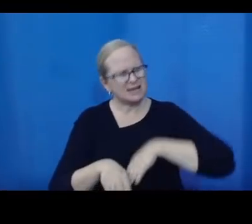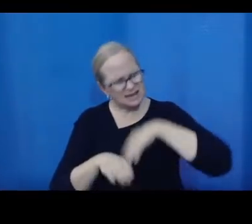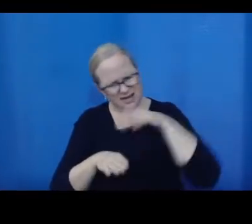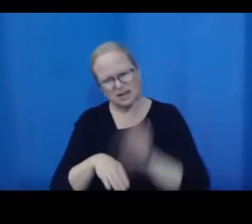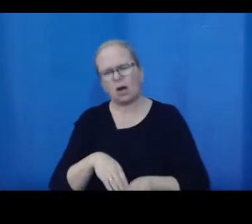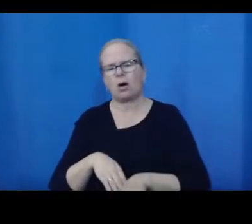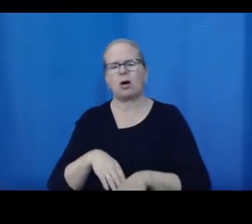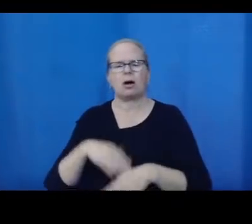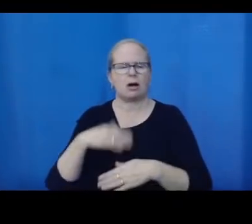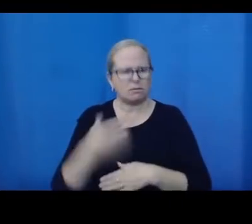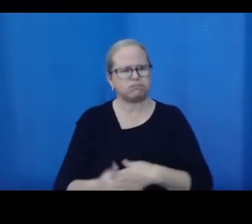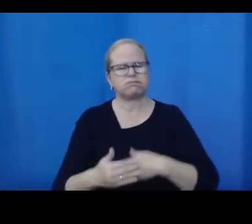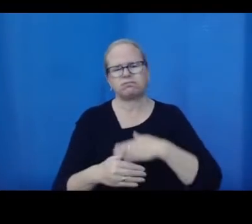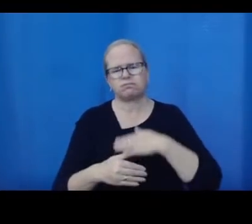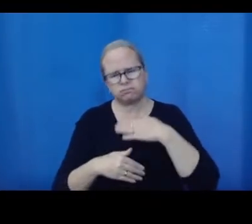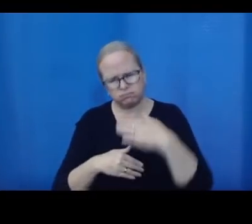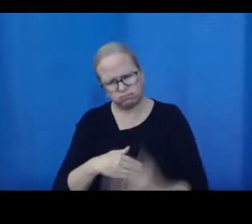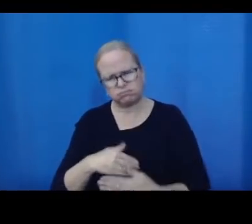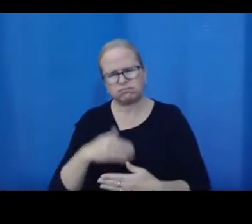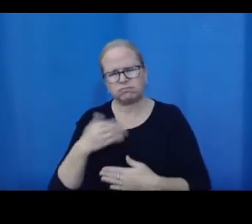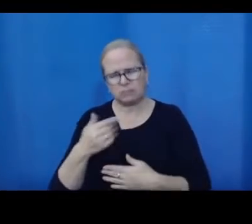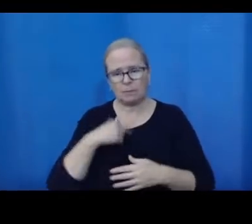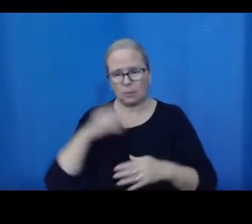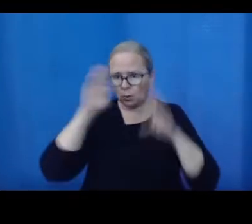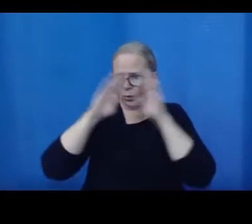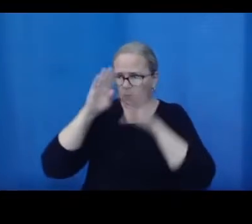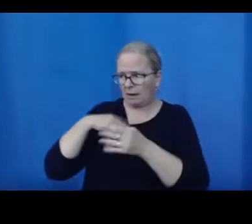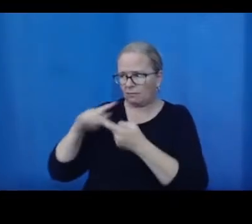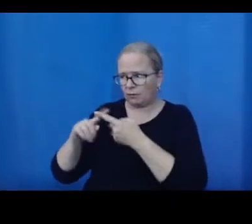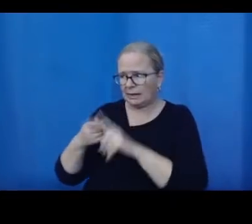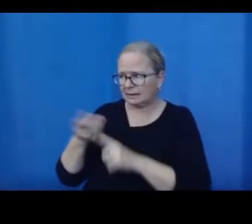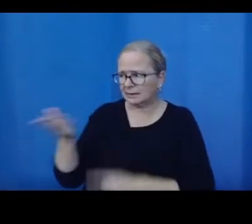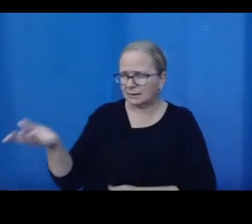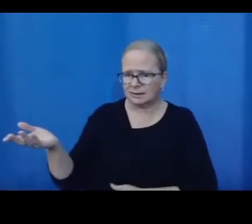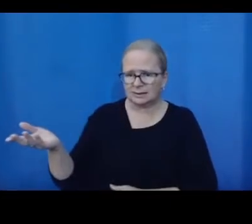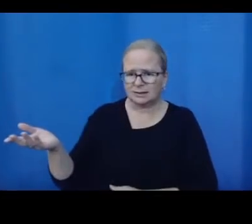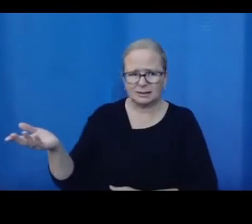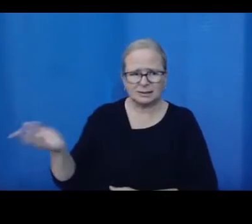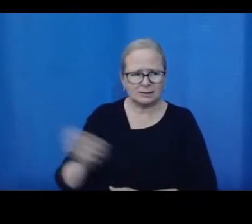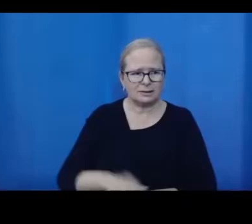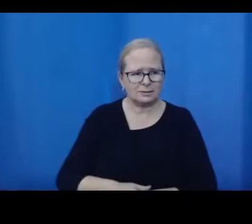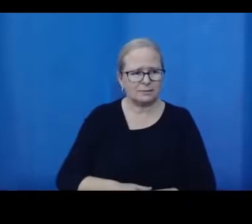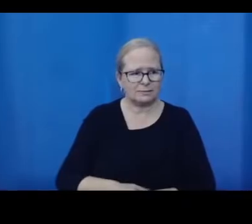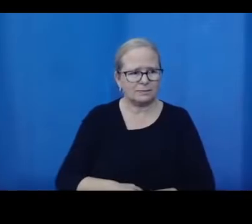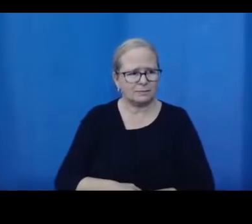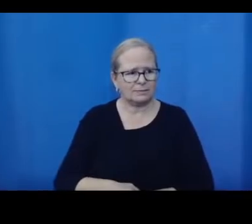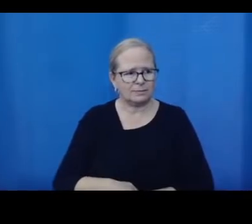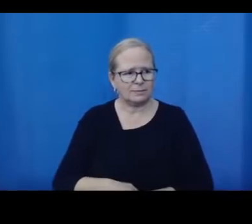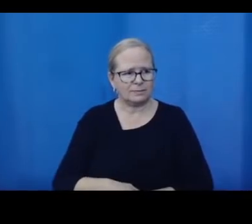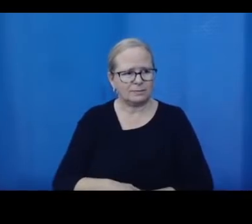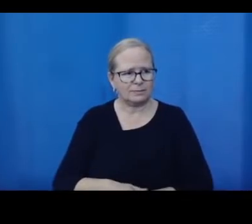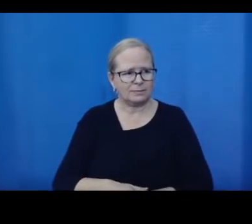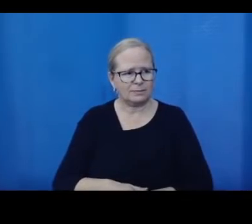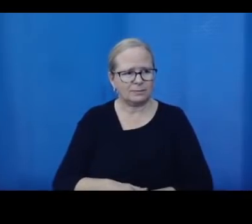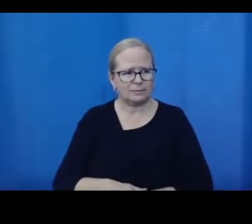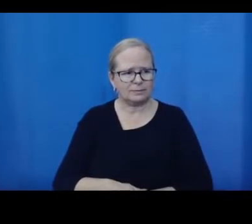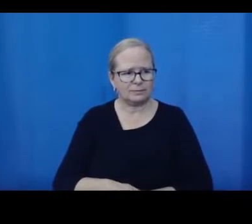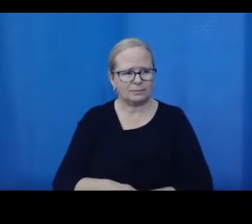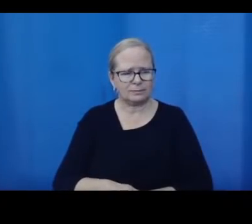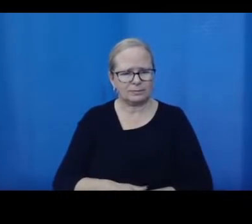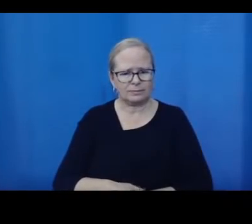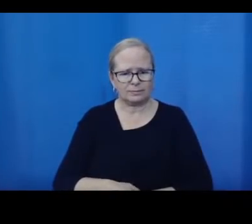I wanted to touch on something that Jesse had said, and how COVID